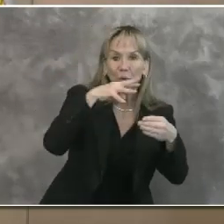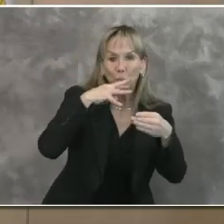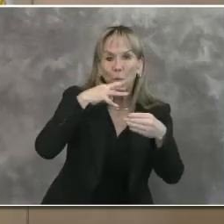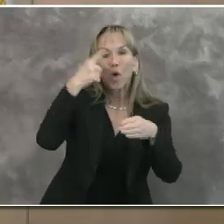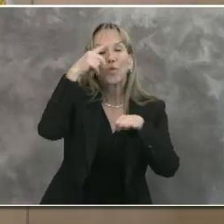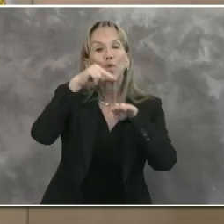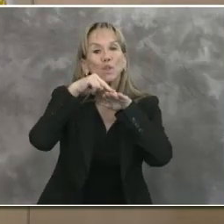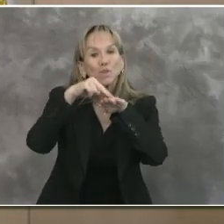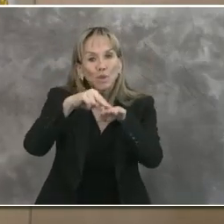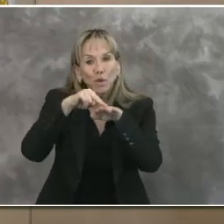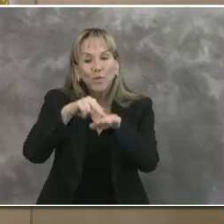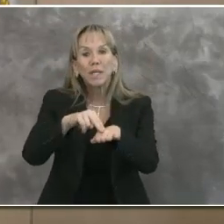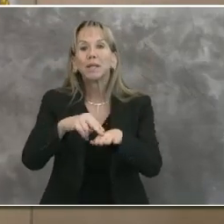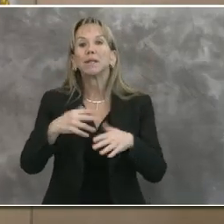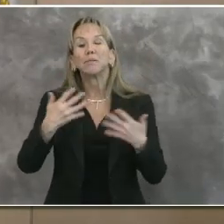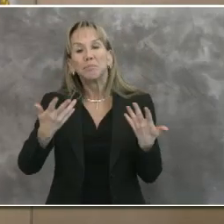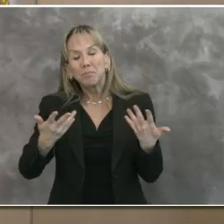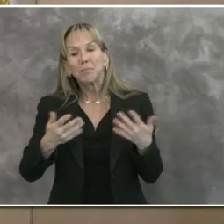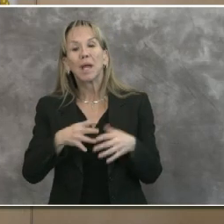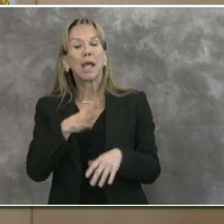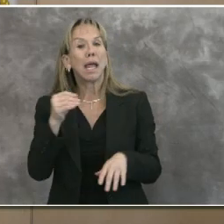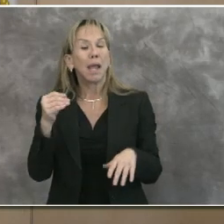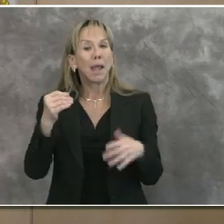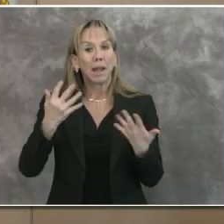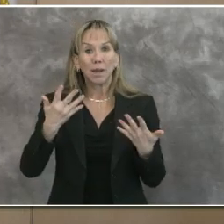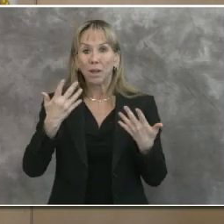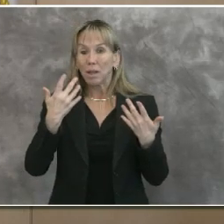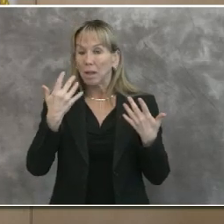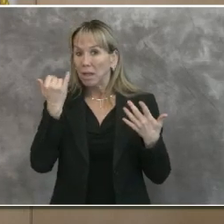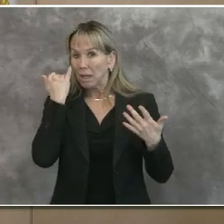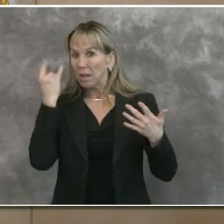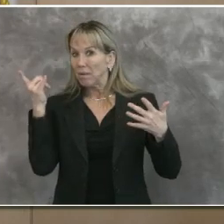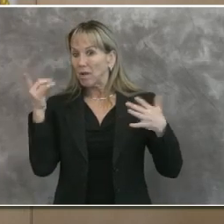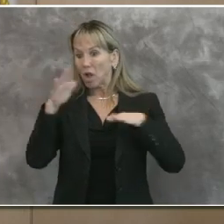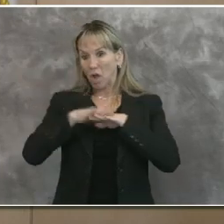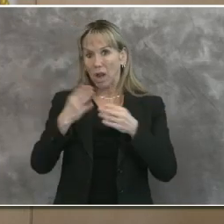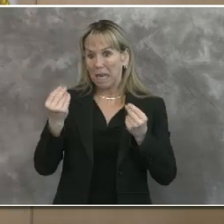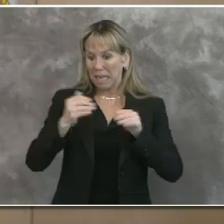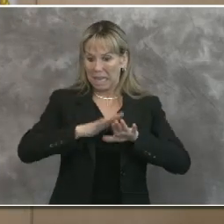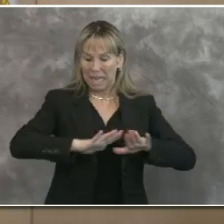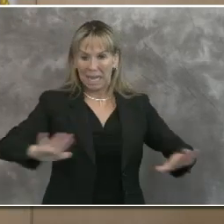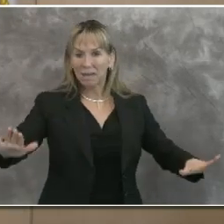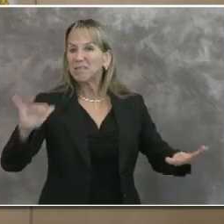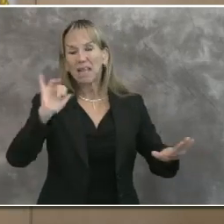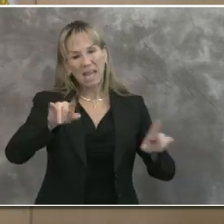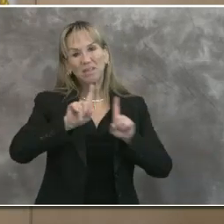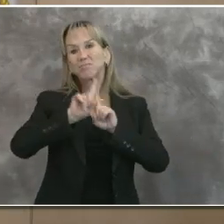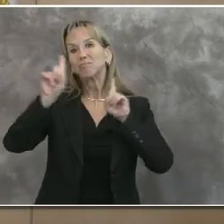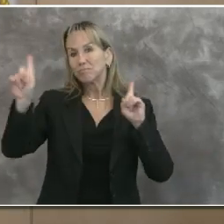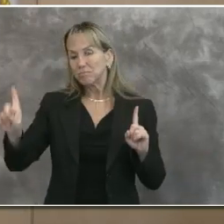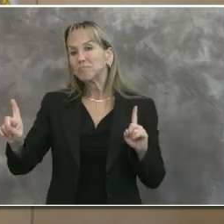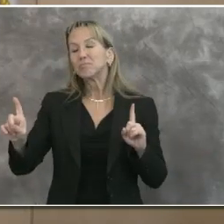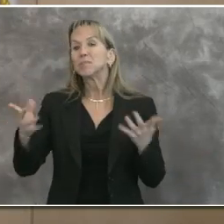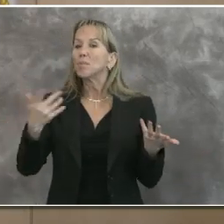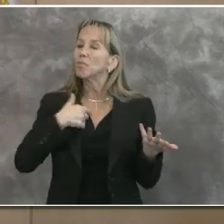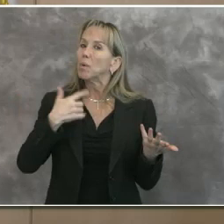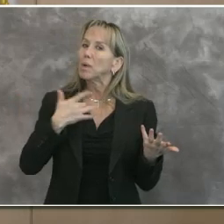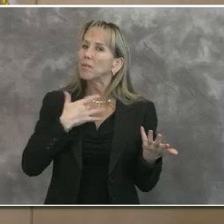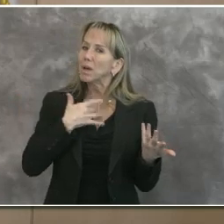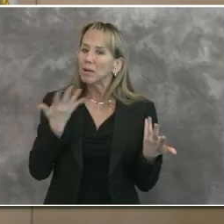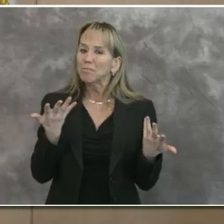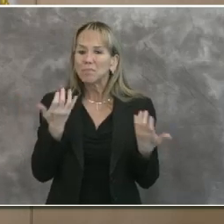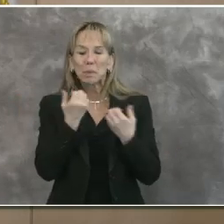long as they maintain while they were on land social distancing practices, we felt it was safe for